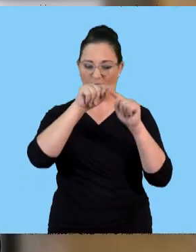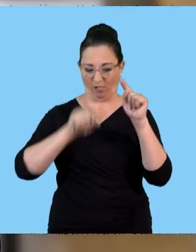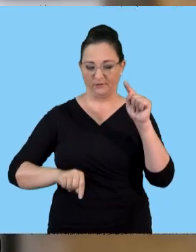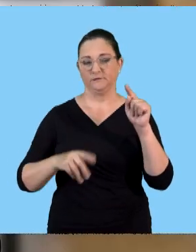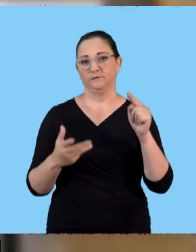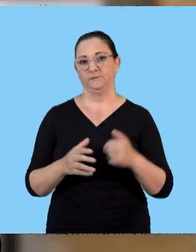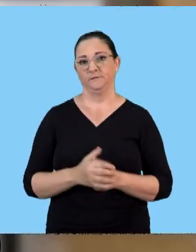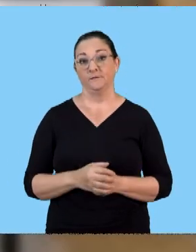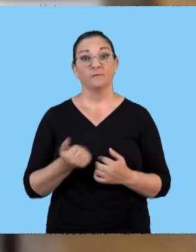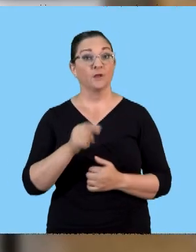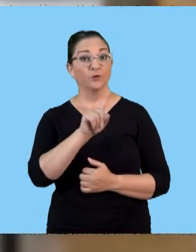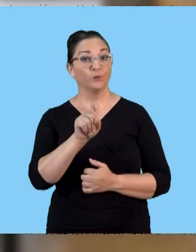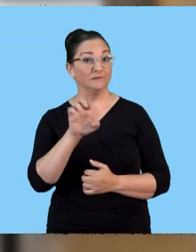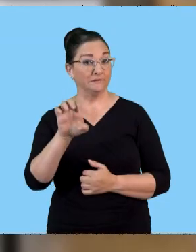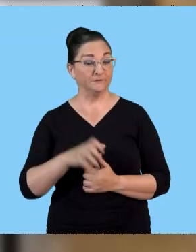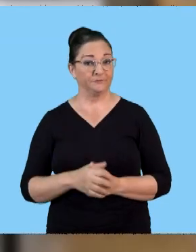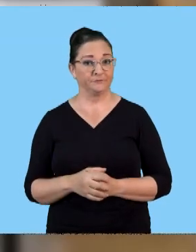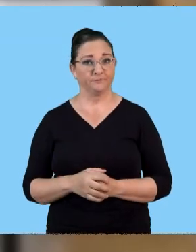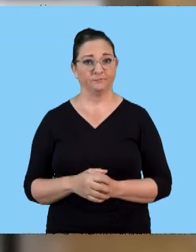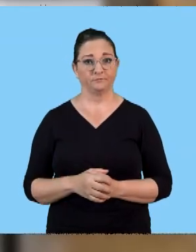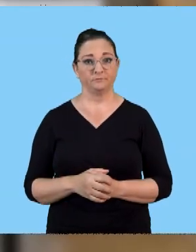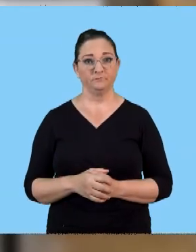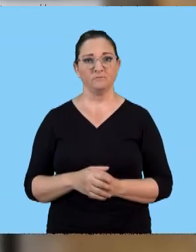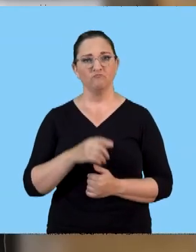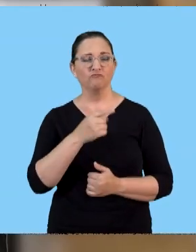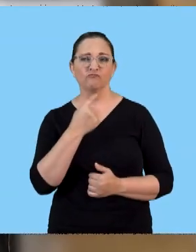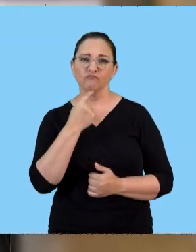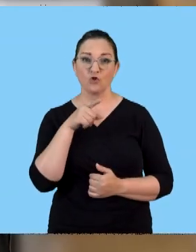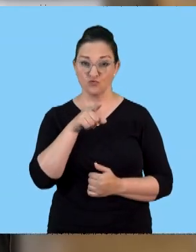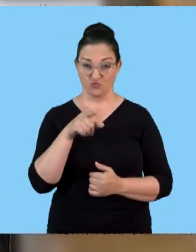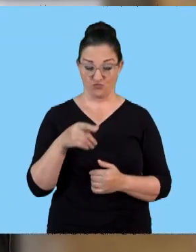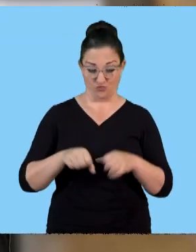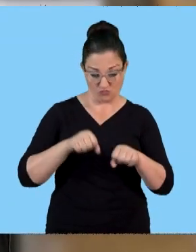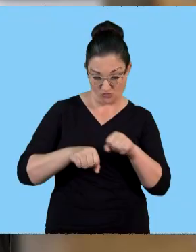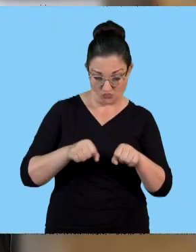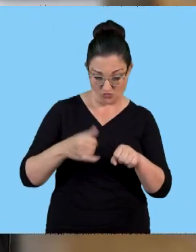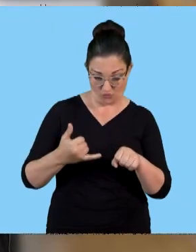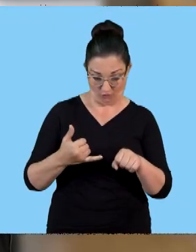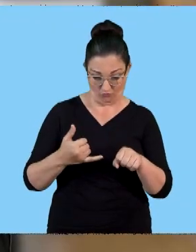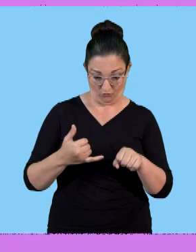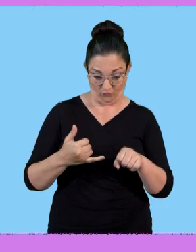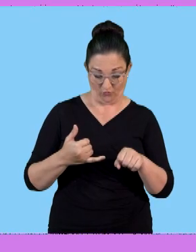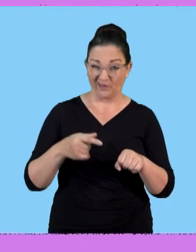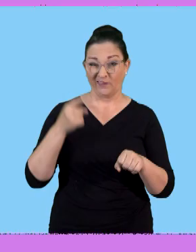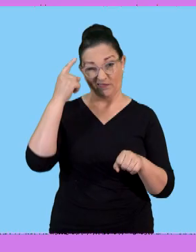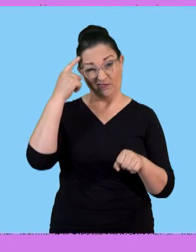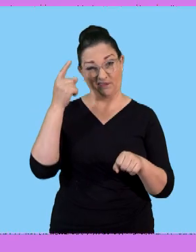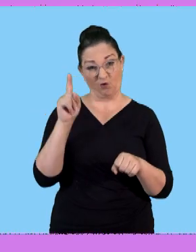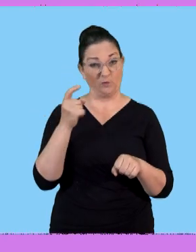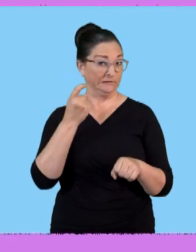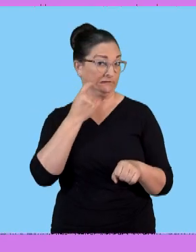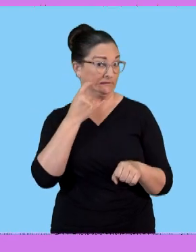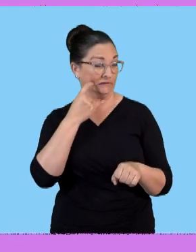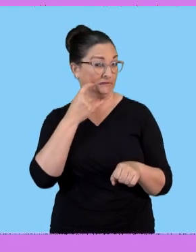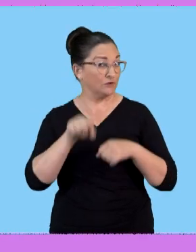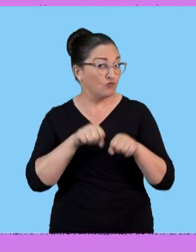All right, question number E. If you were cycling the Cape Town cycle race, do you think the race would be